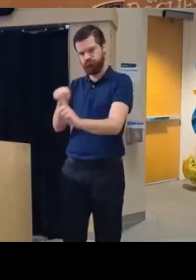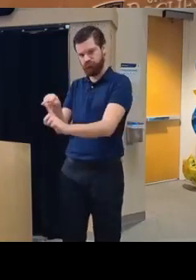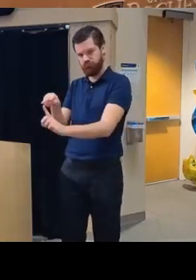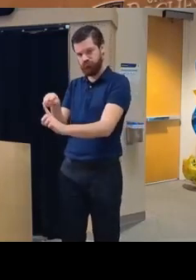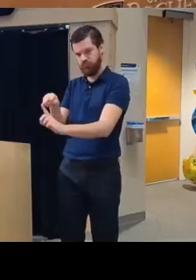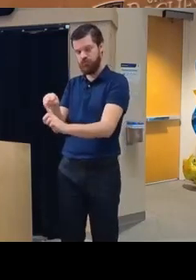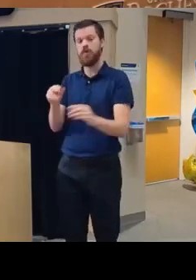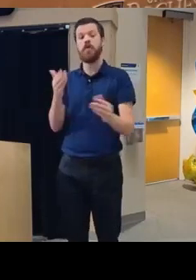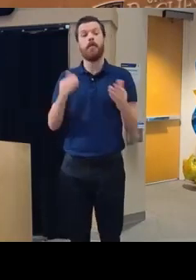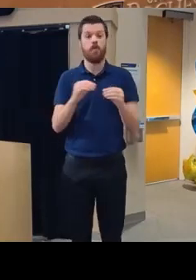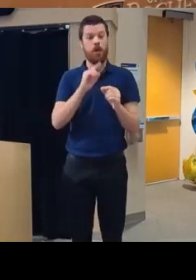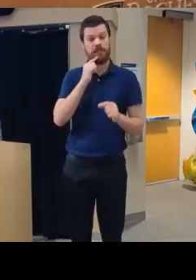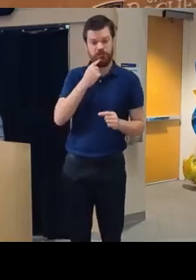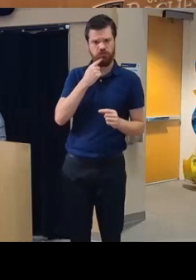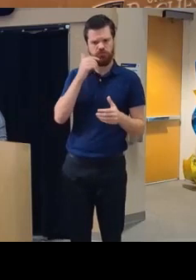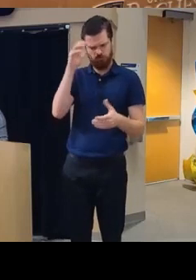be similar.